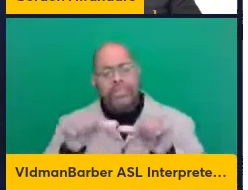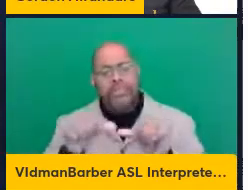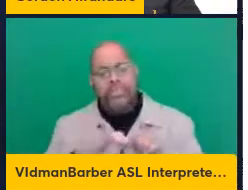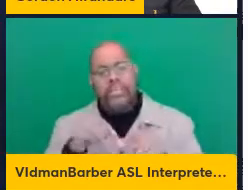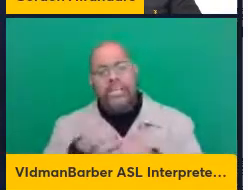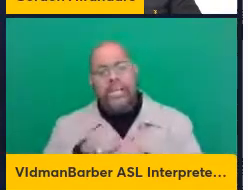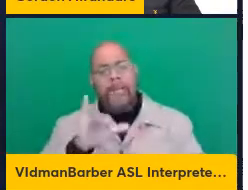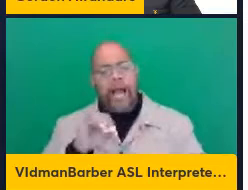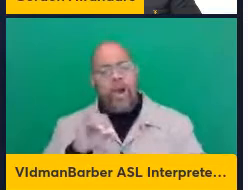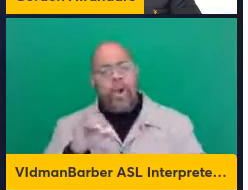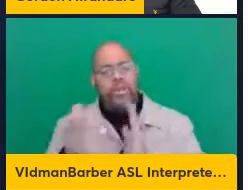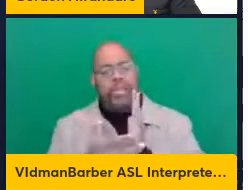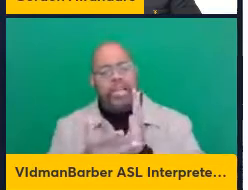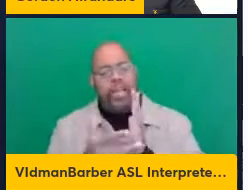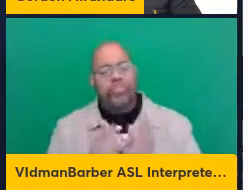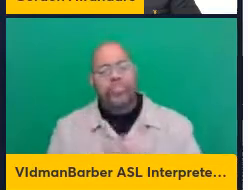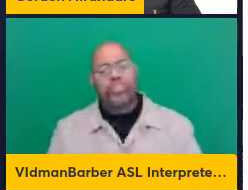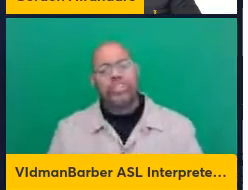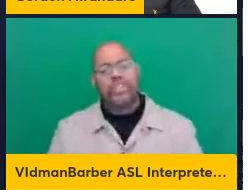biotech